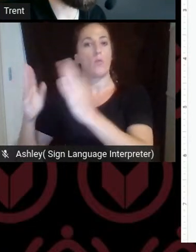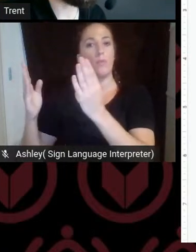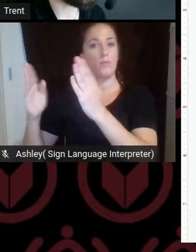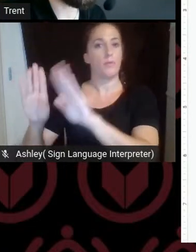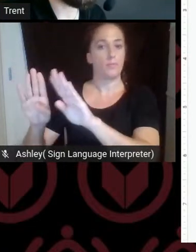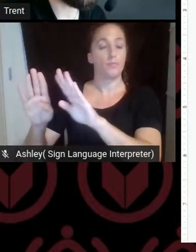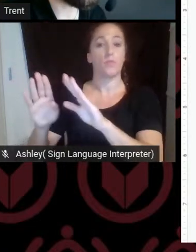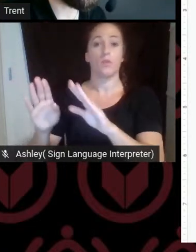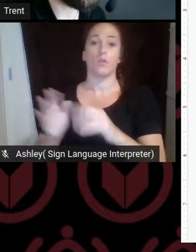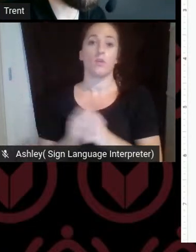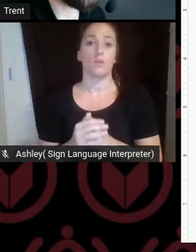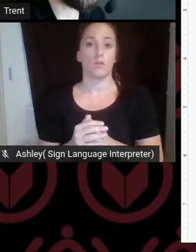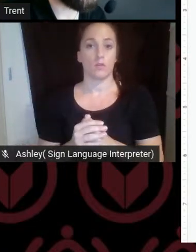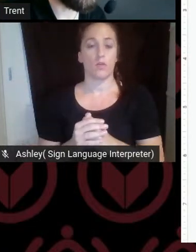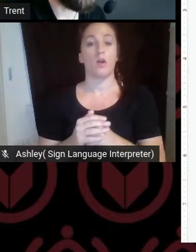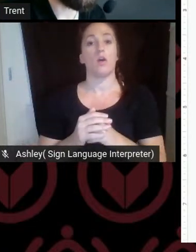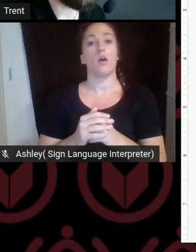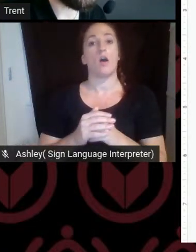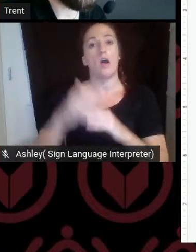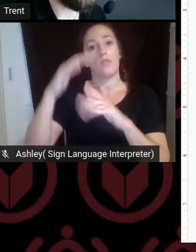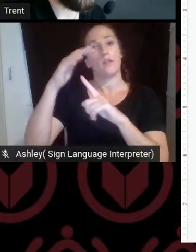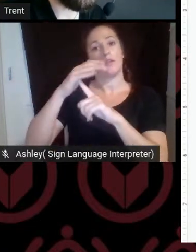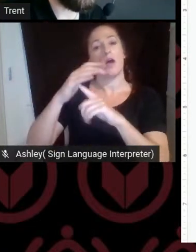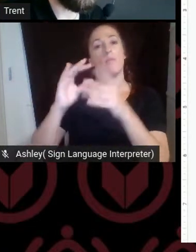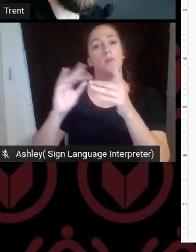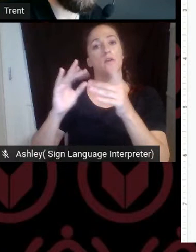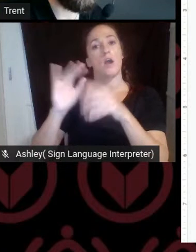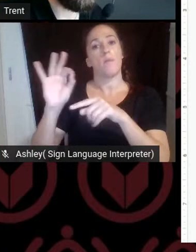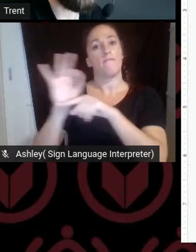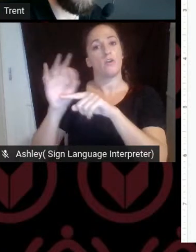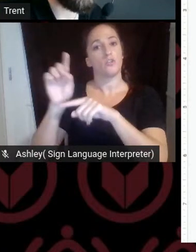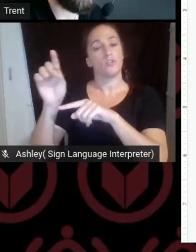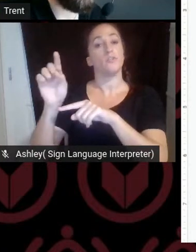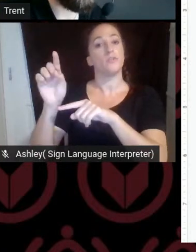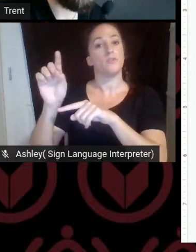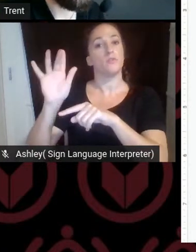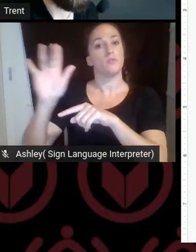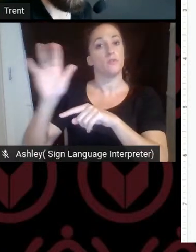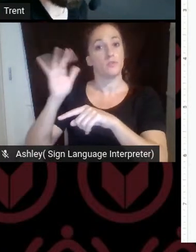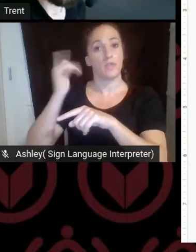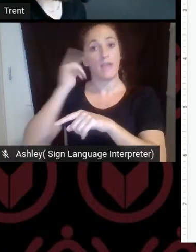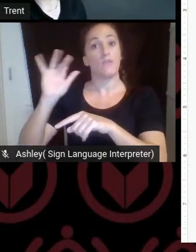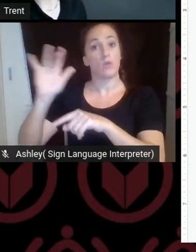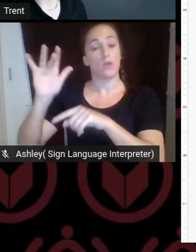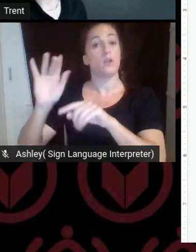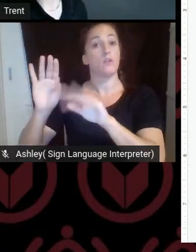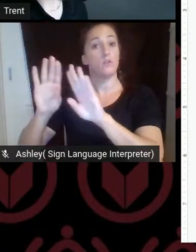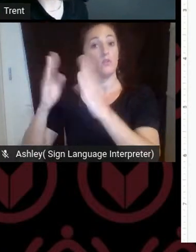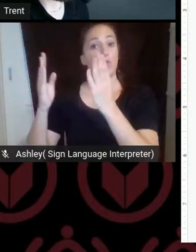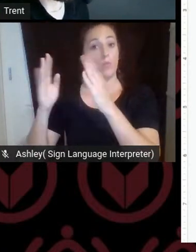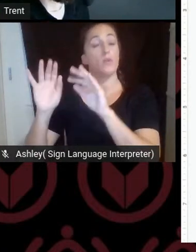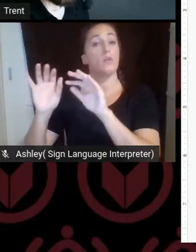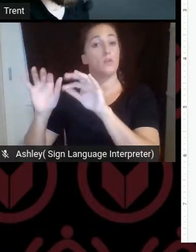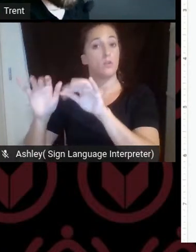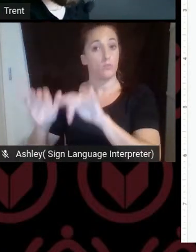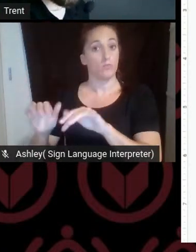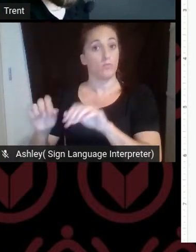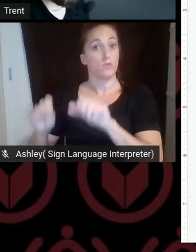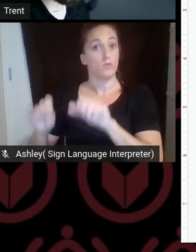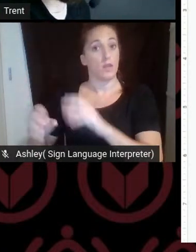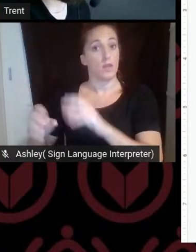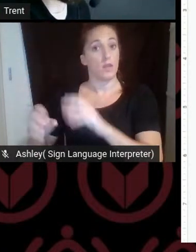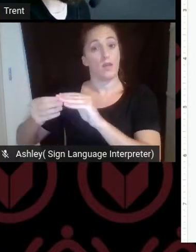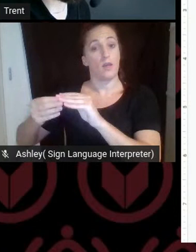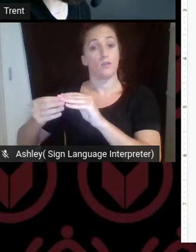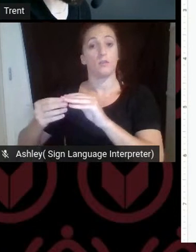find the comment function up here in the top. But if I click on that, I can add a comment. And you'll see that Rebecca's also tagged me in